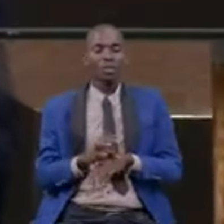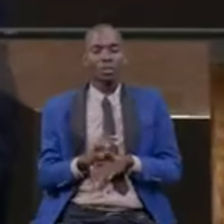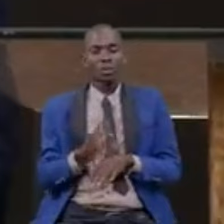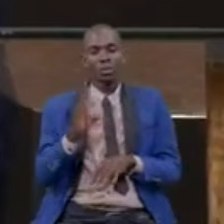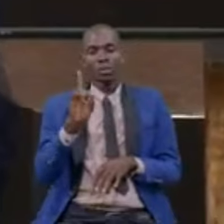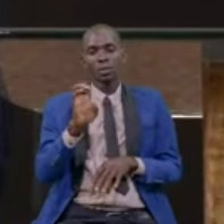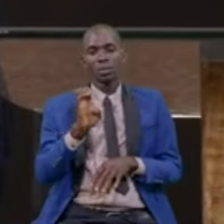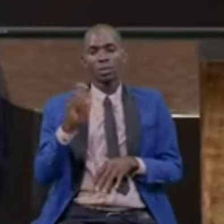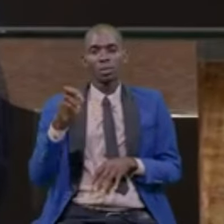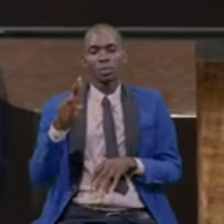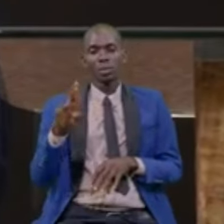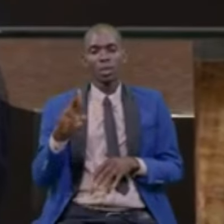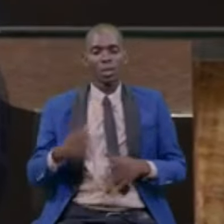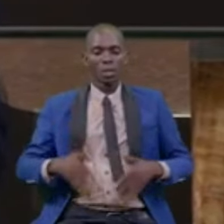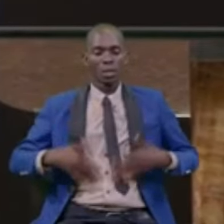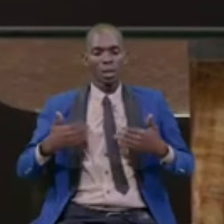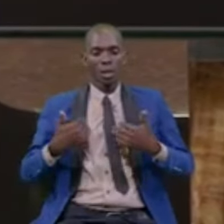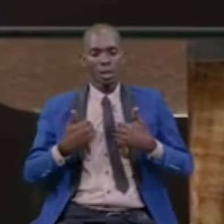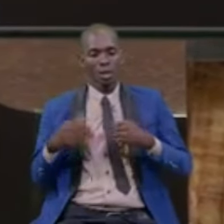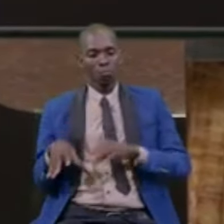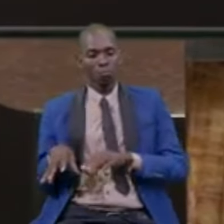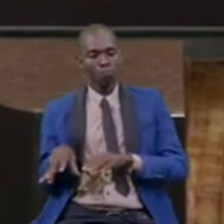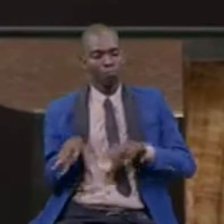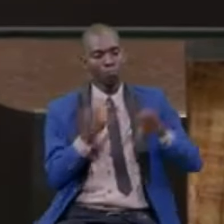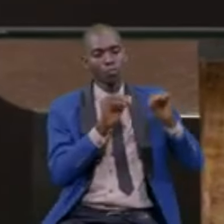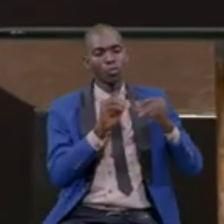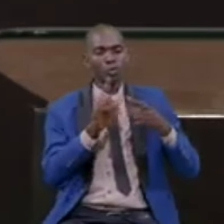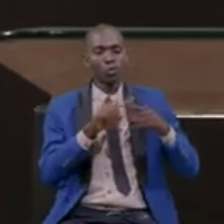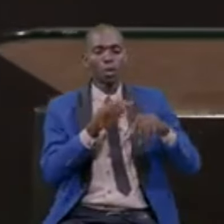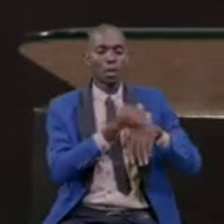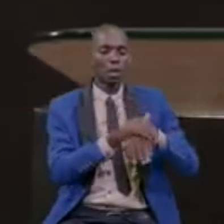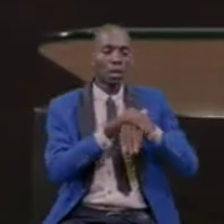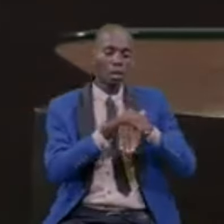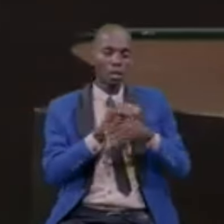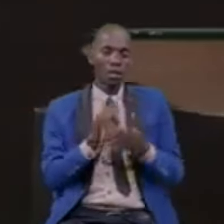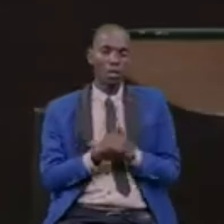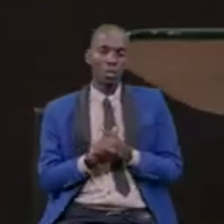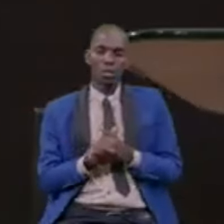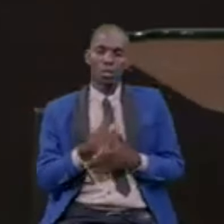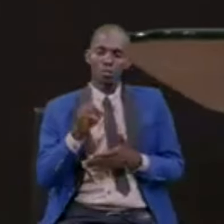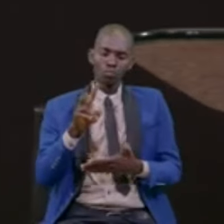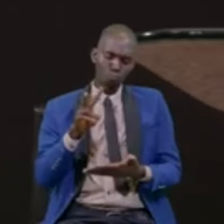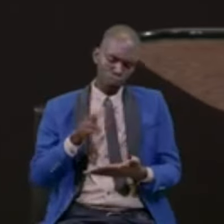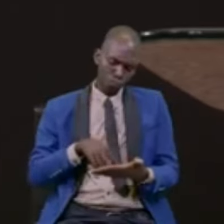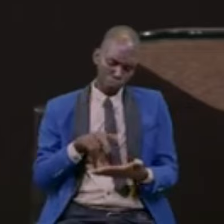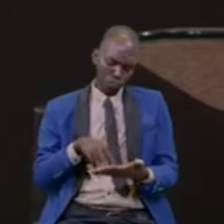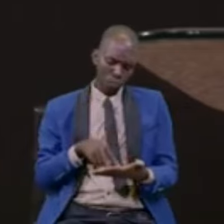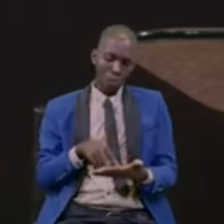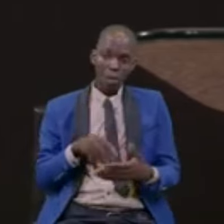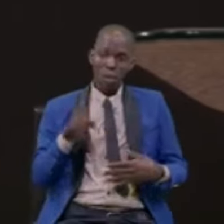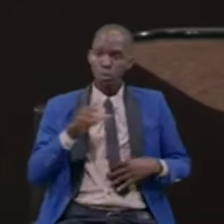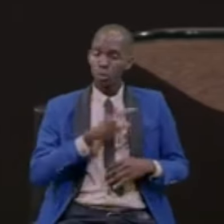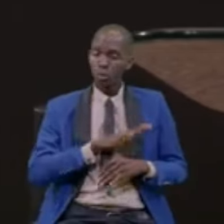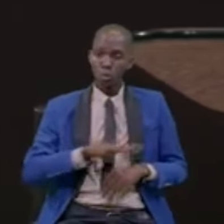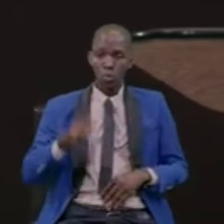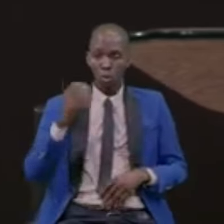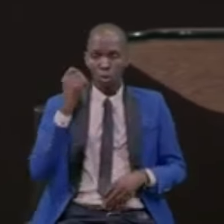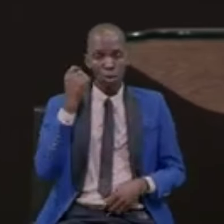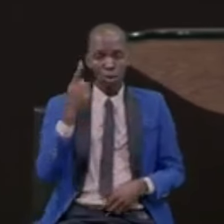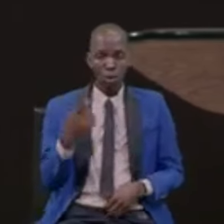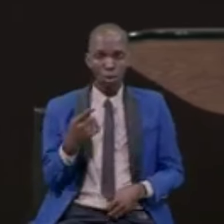to England, and then you read that and you don't understand